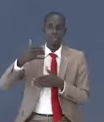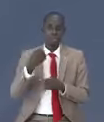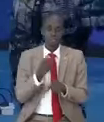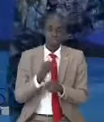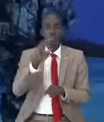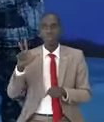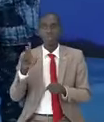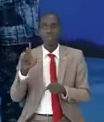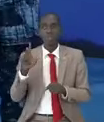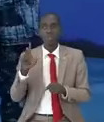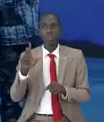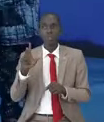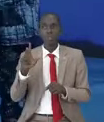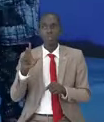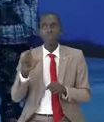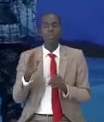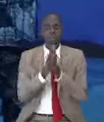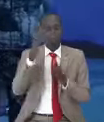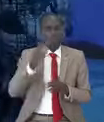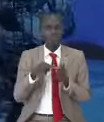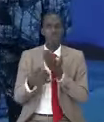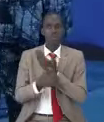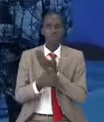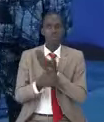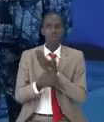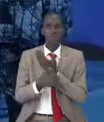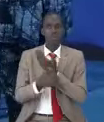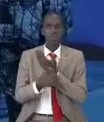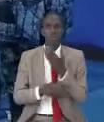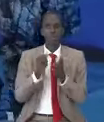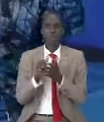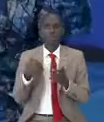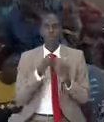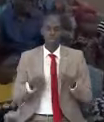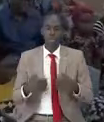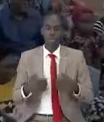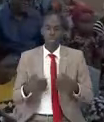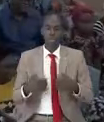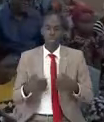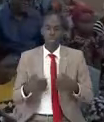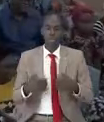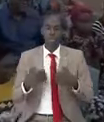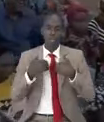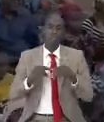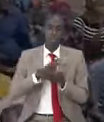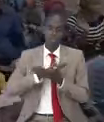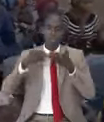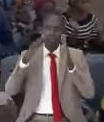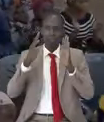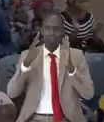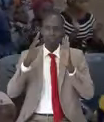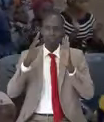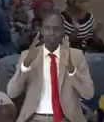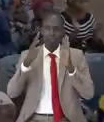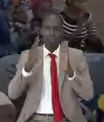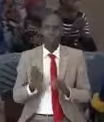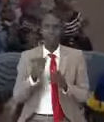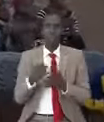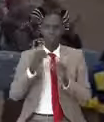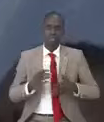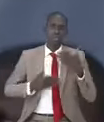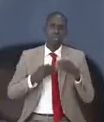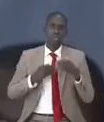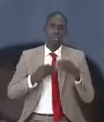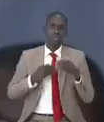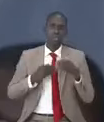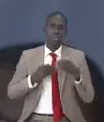Nigeria so that we can have righteous leaders in our nation. So that the people can rejoice again. So that we can rejoice in this